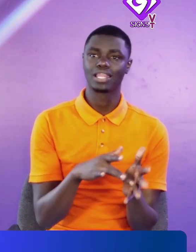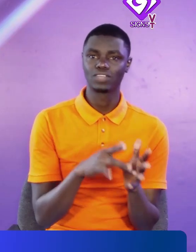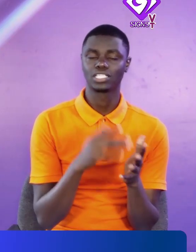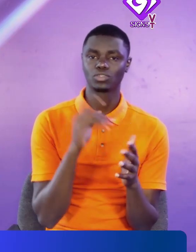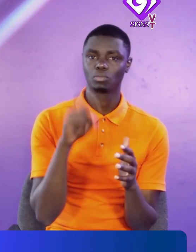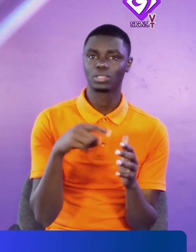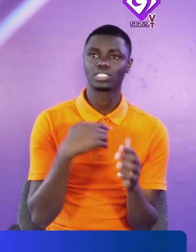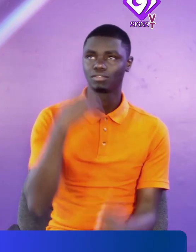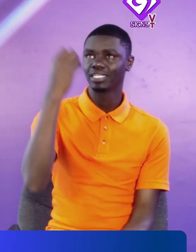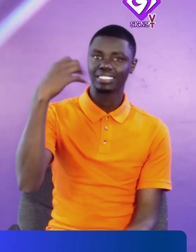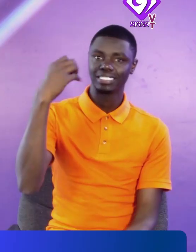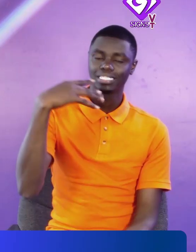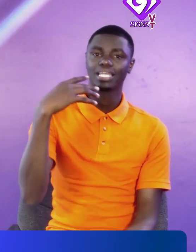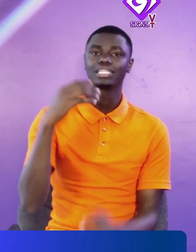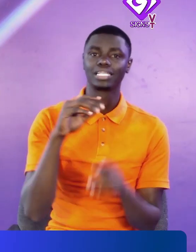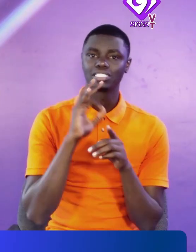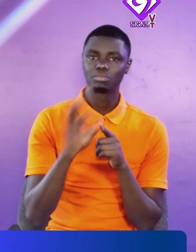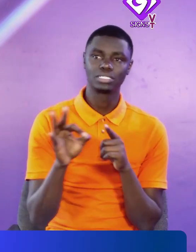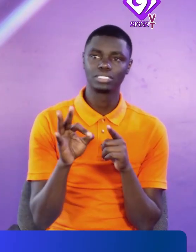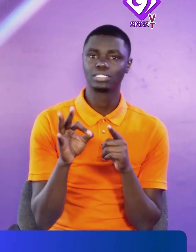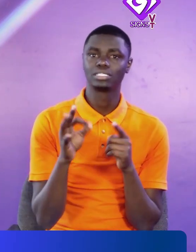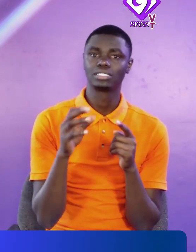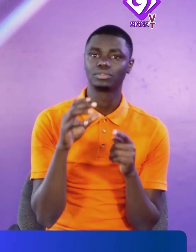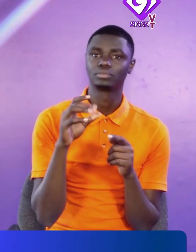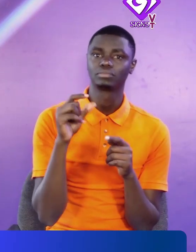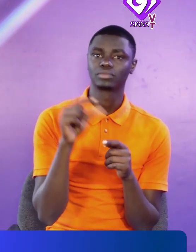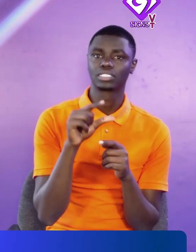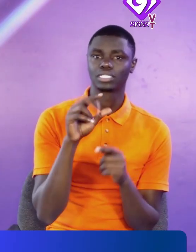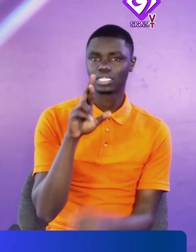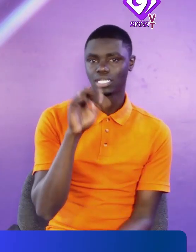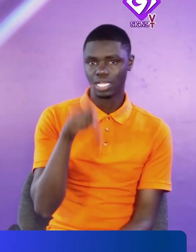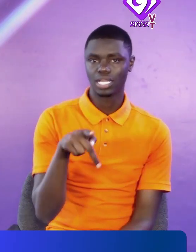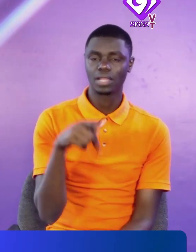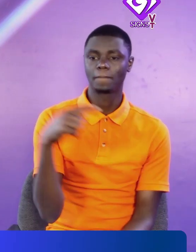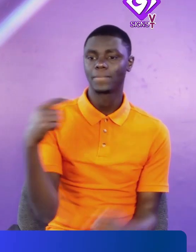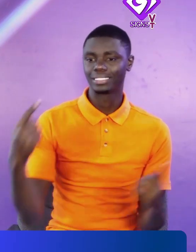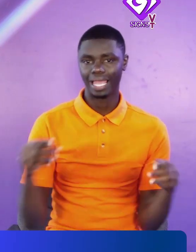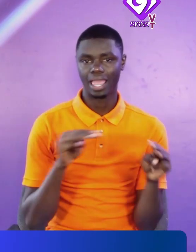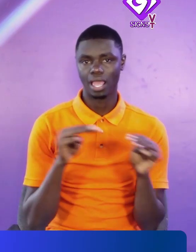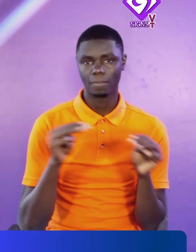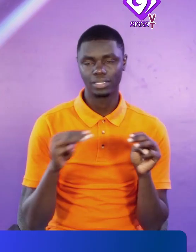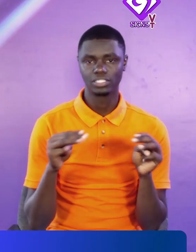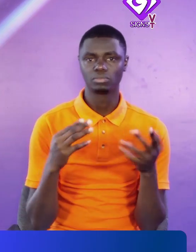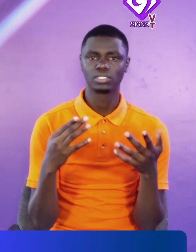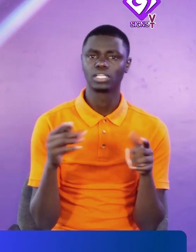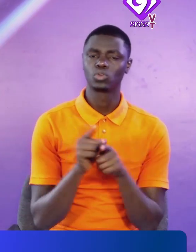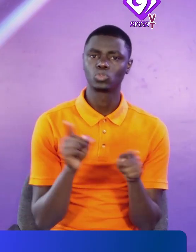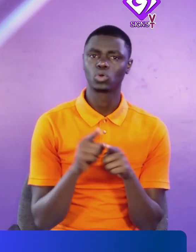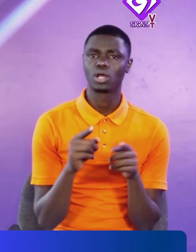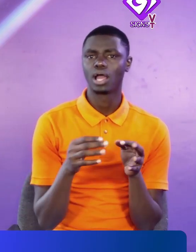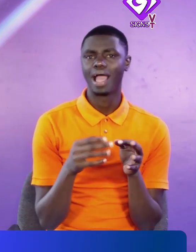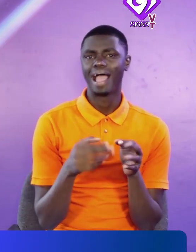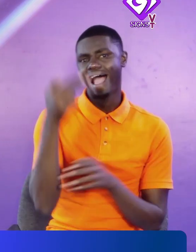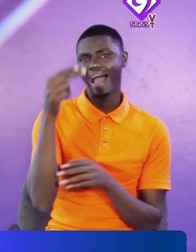speed, mechanical grip, tire management na slow speed and medium speed corners. Pale